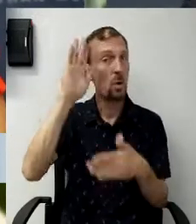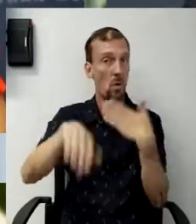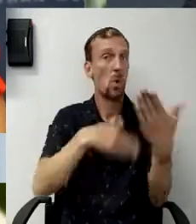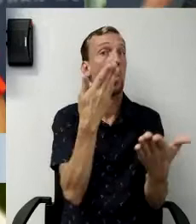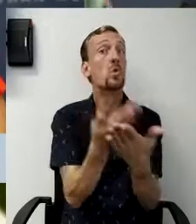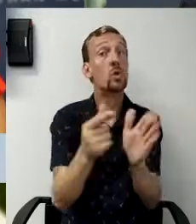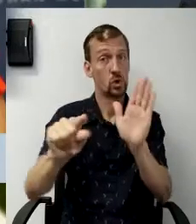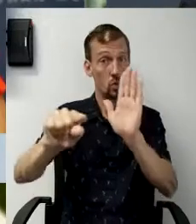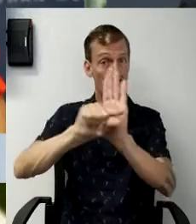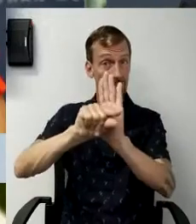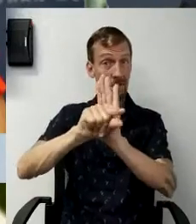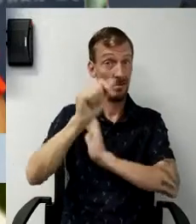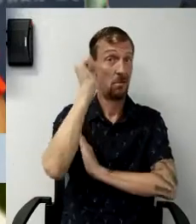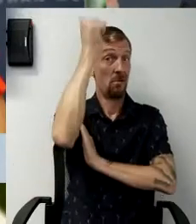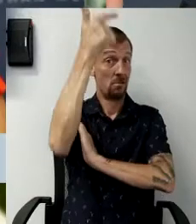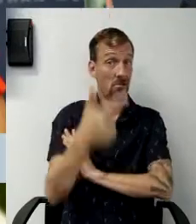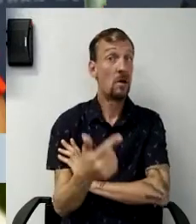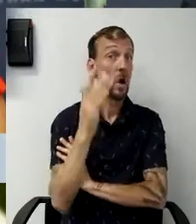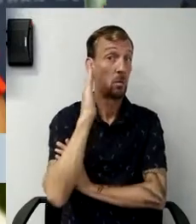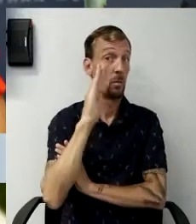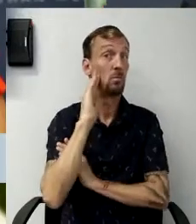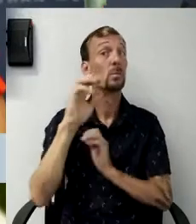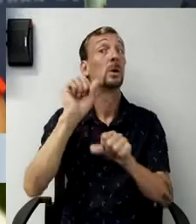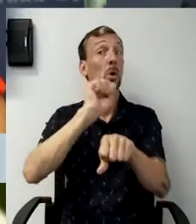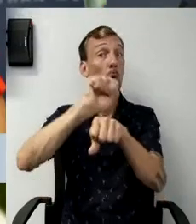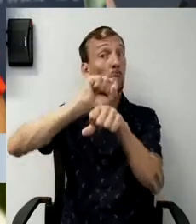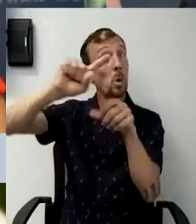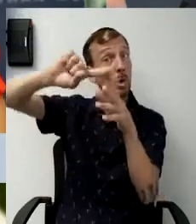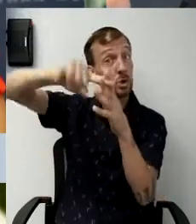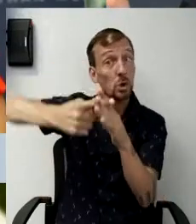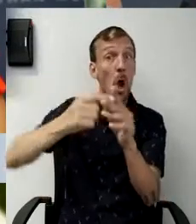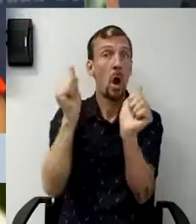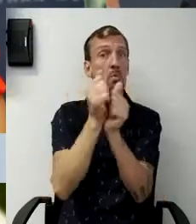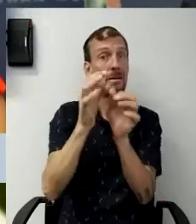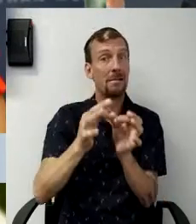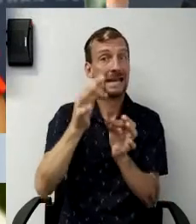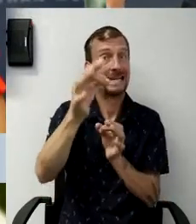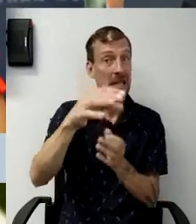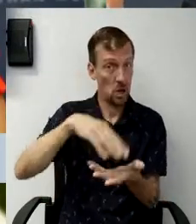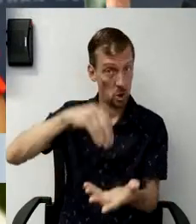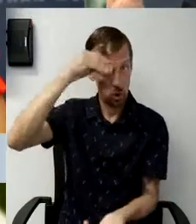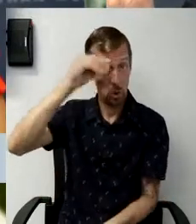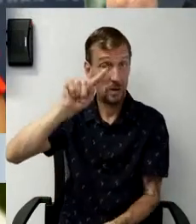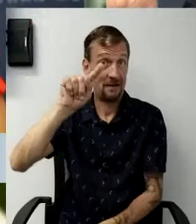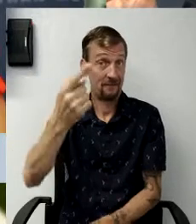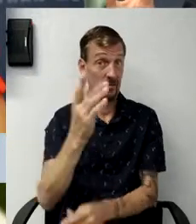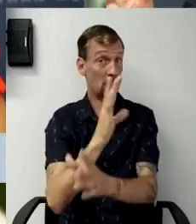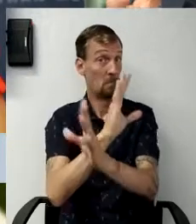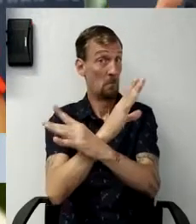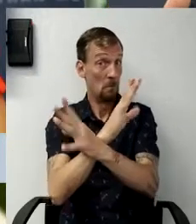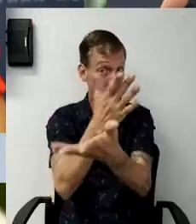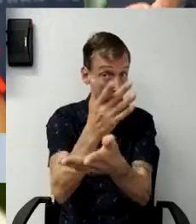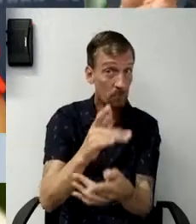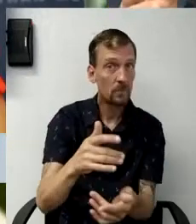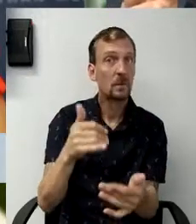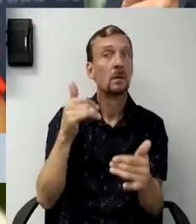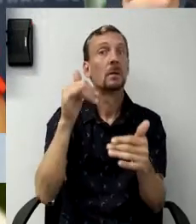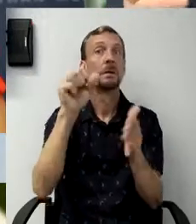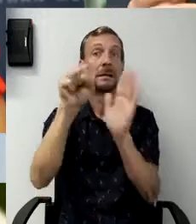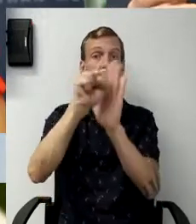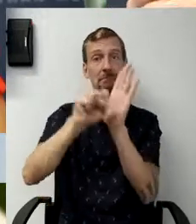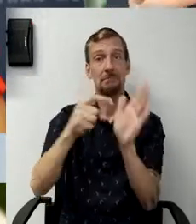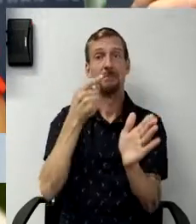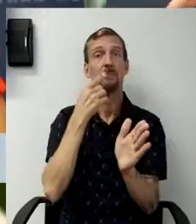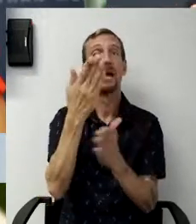will initially start out with distance learning, the state has a provision that would allow counties